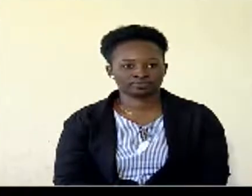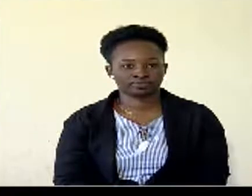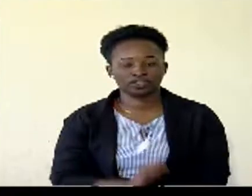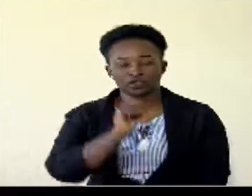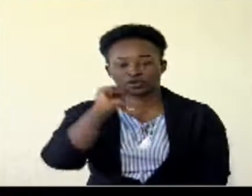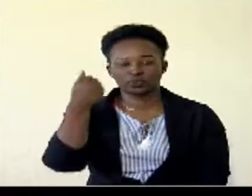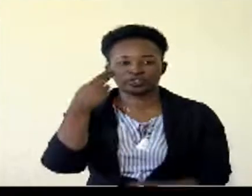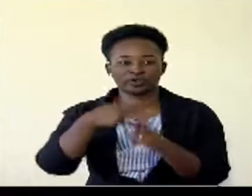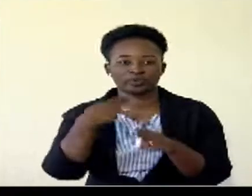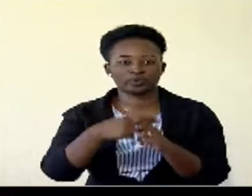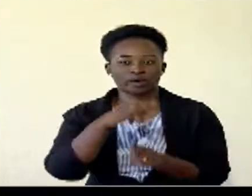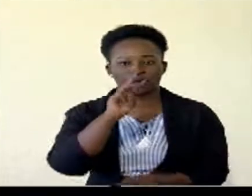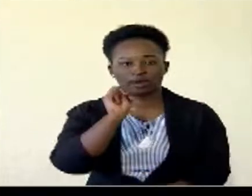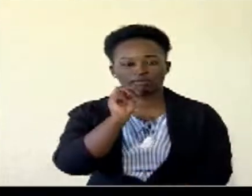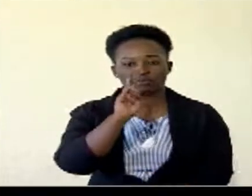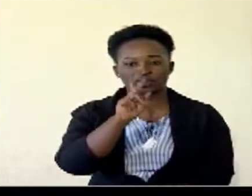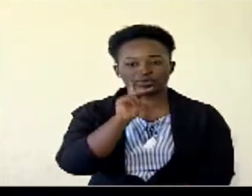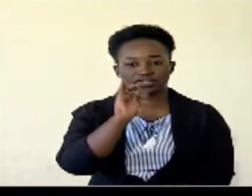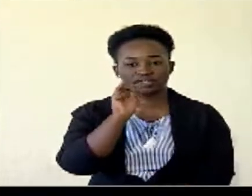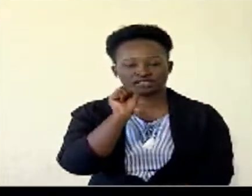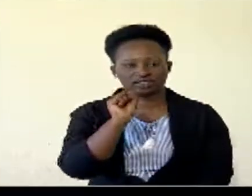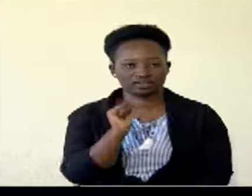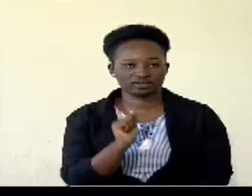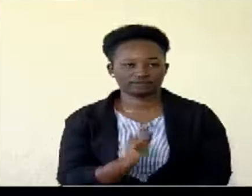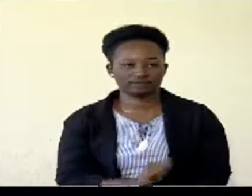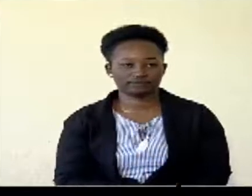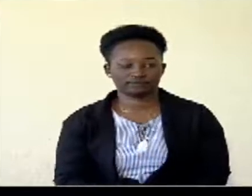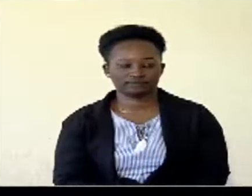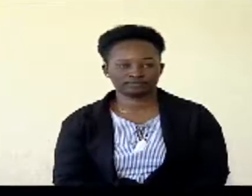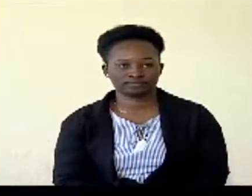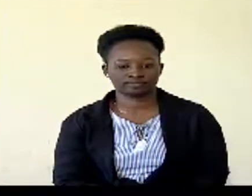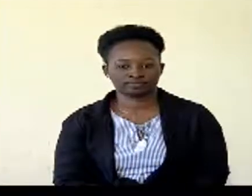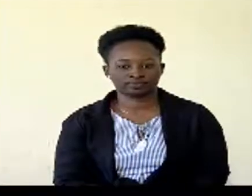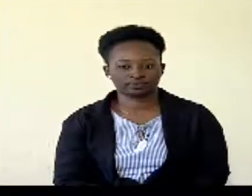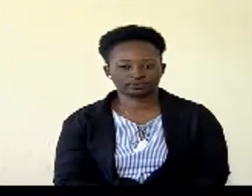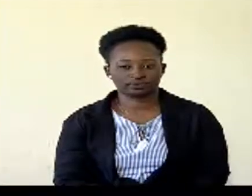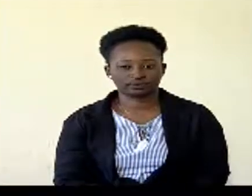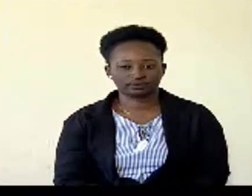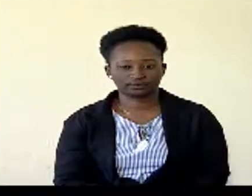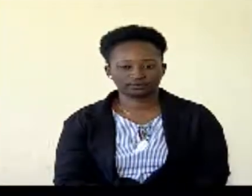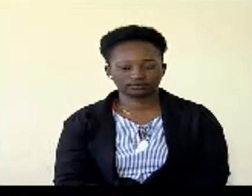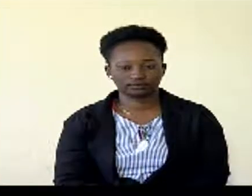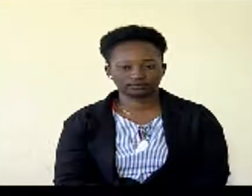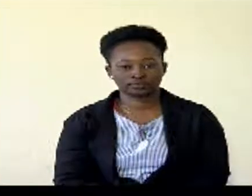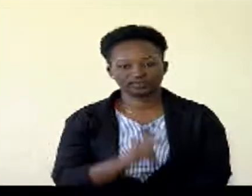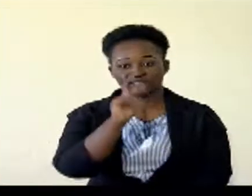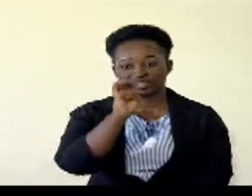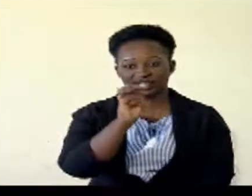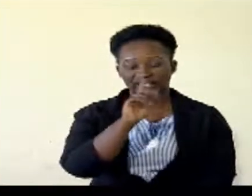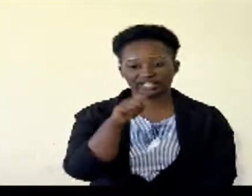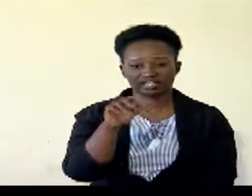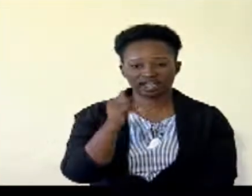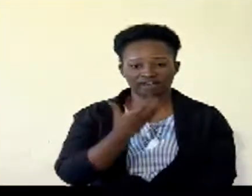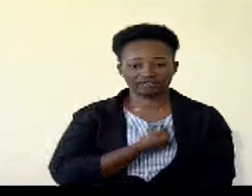Mukisa. So let me put Mukisa here. So what are they telling us? Kaiser is